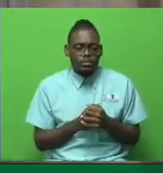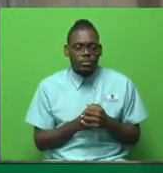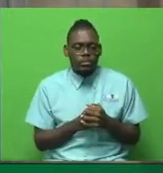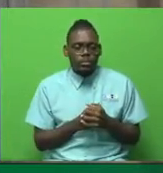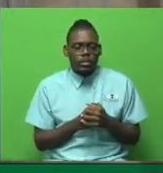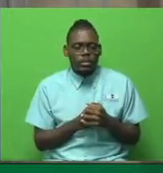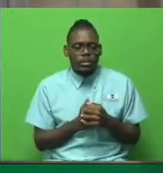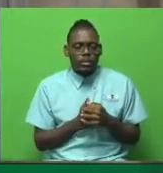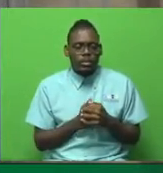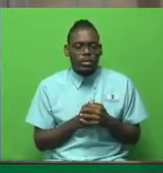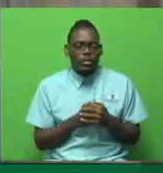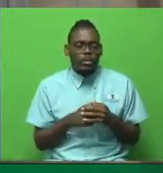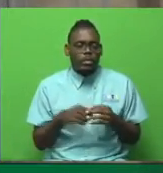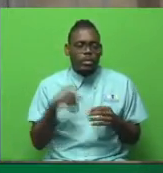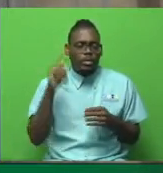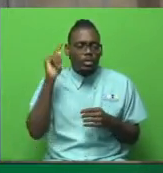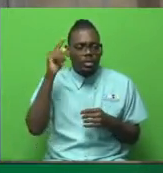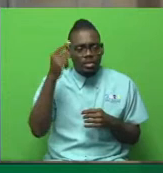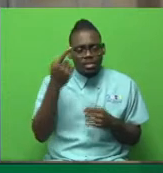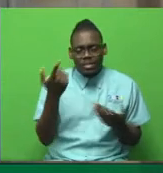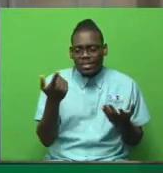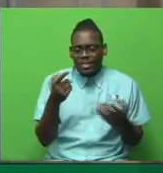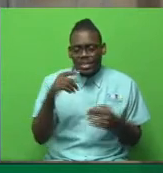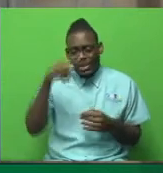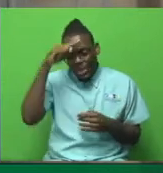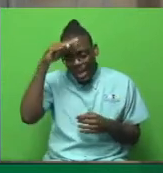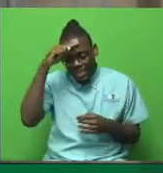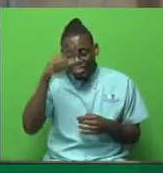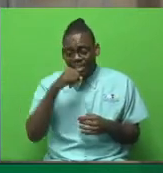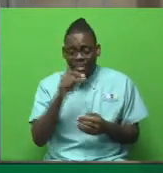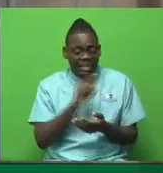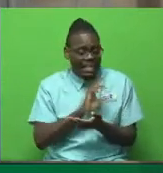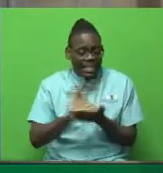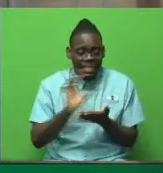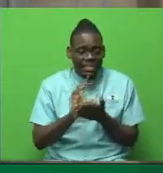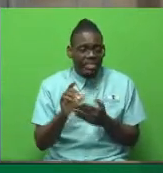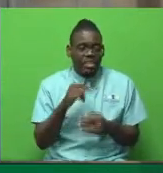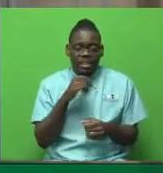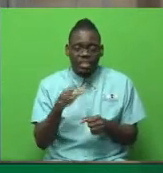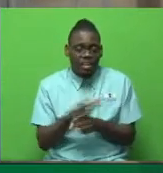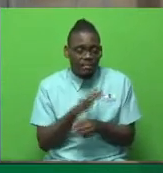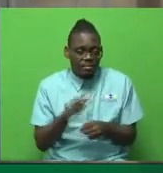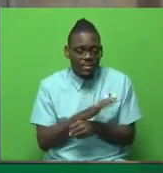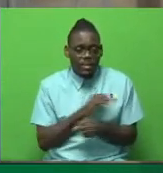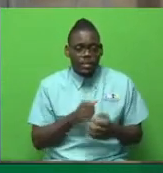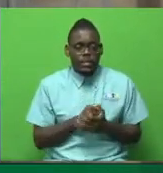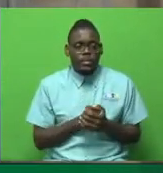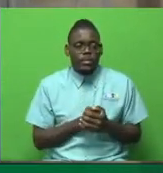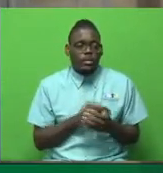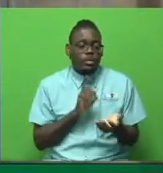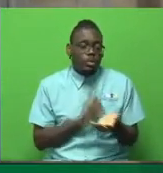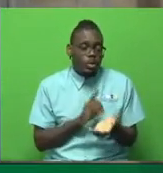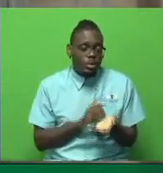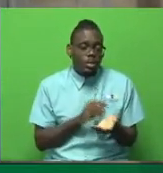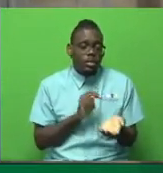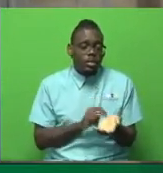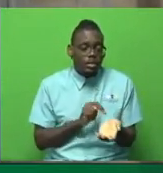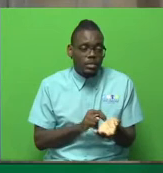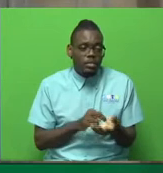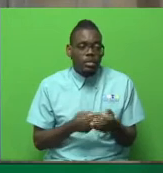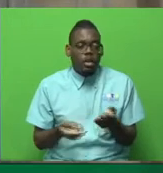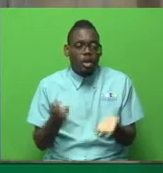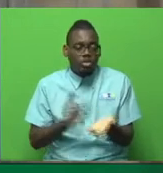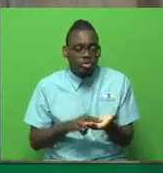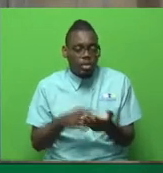covid-19 drugs not being procured healthcare workers on a short month-to-month contract are not